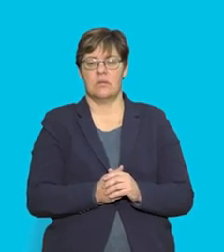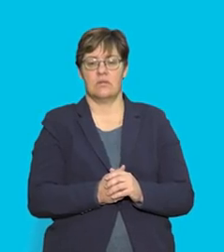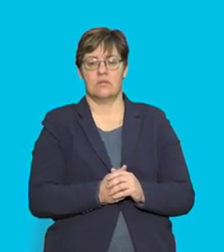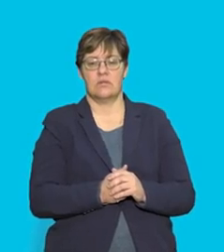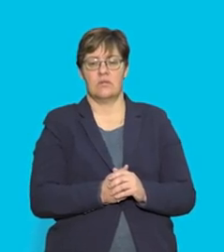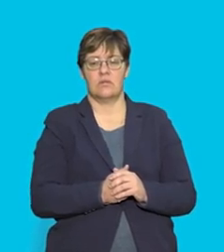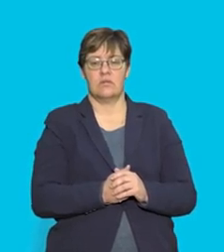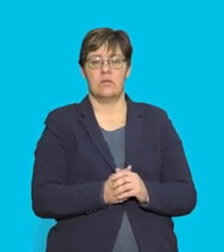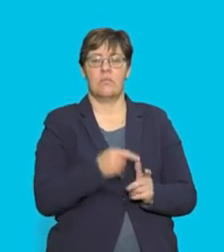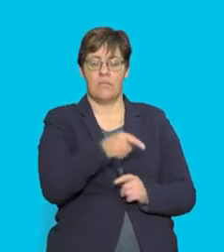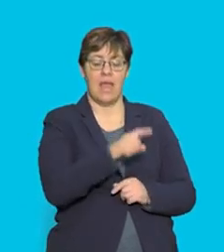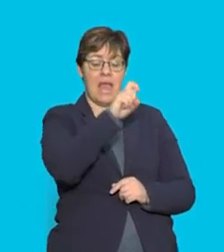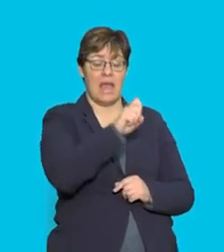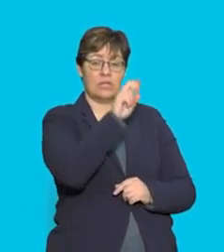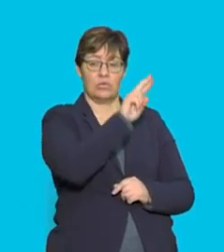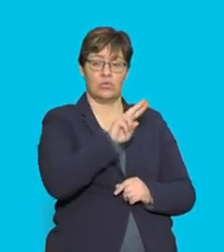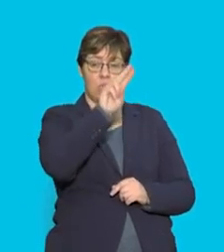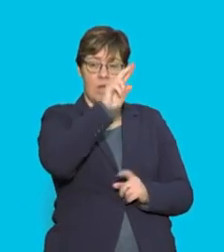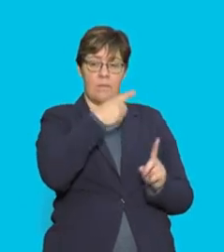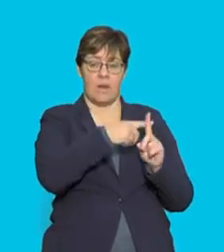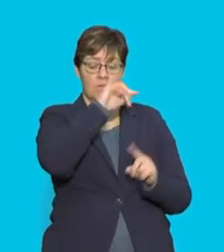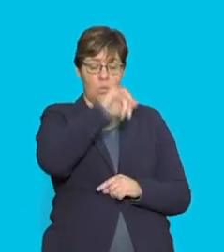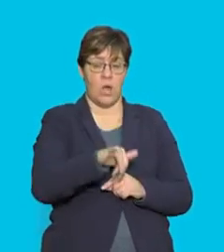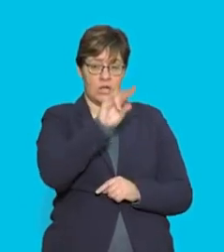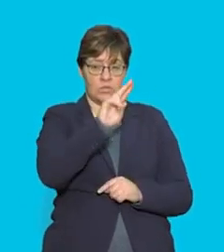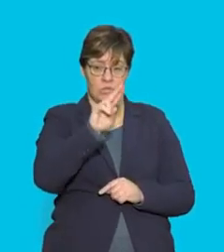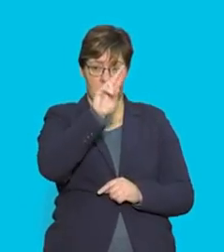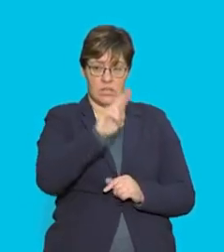This one will be x squared